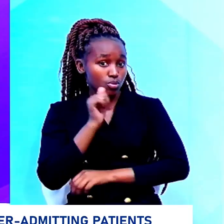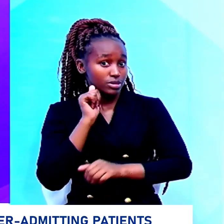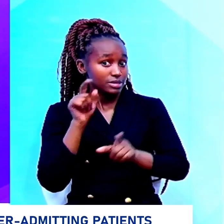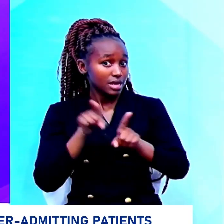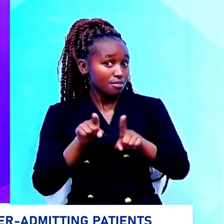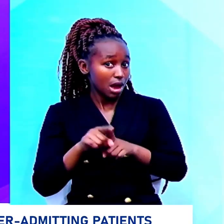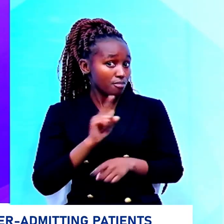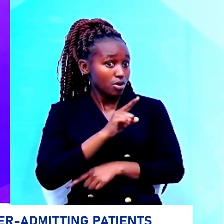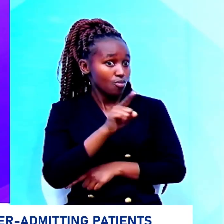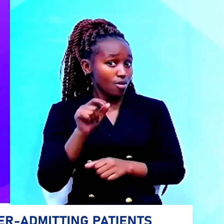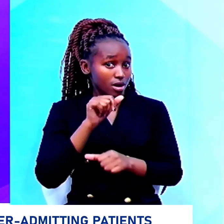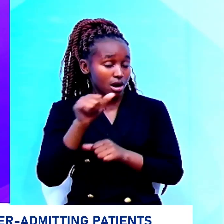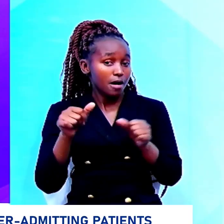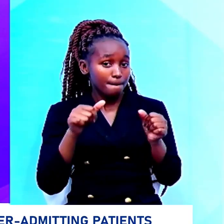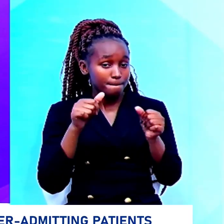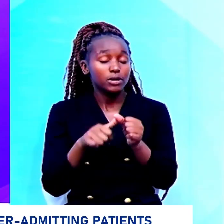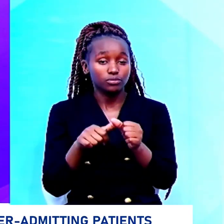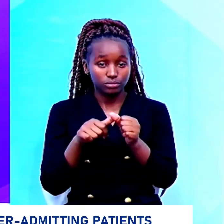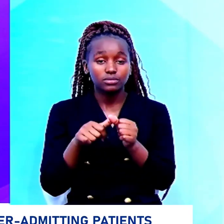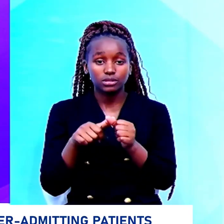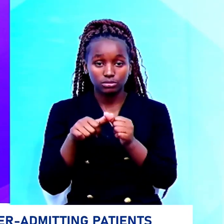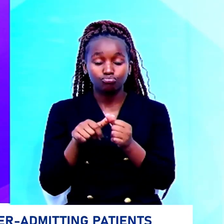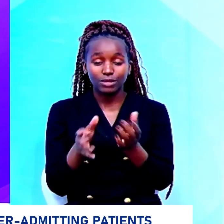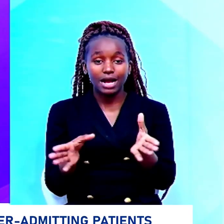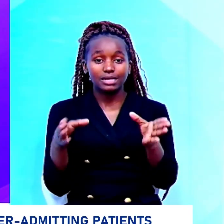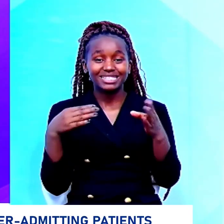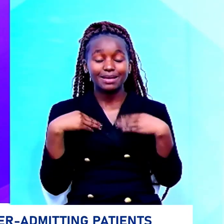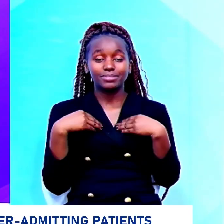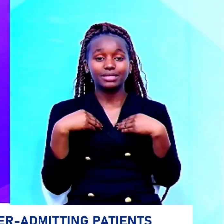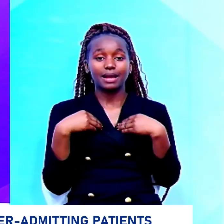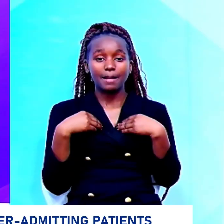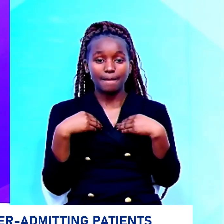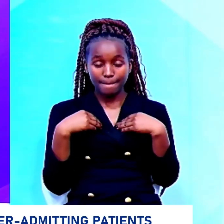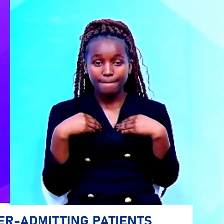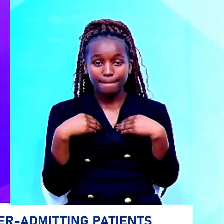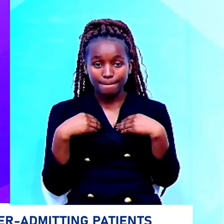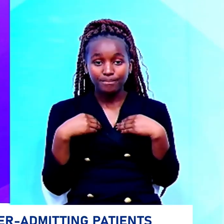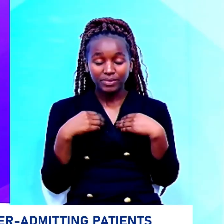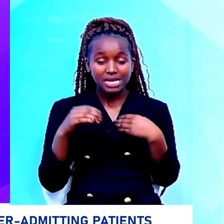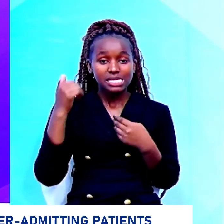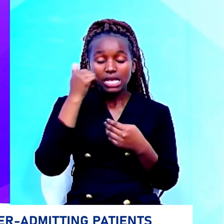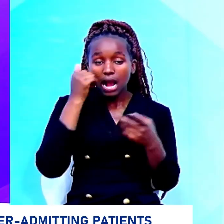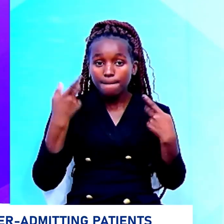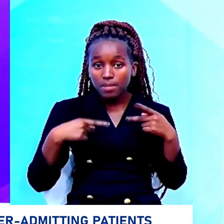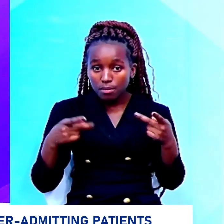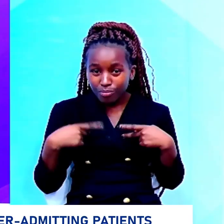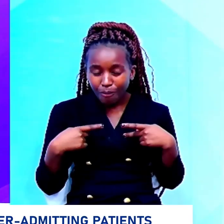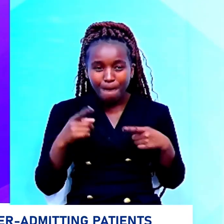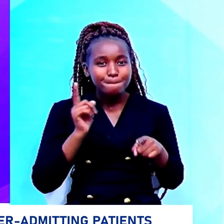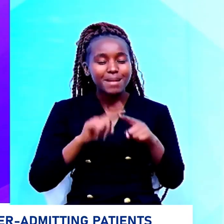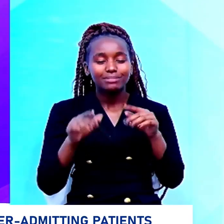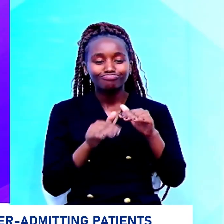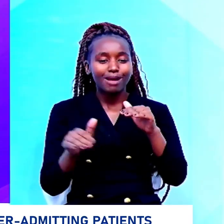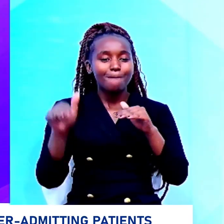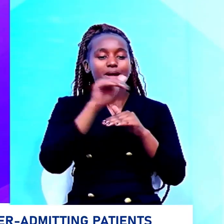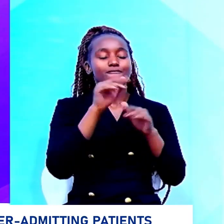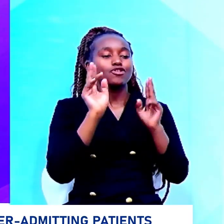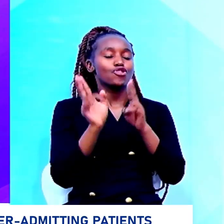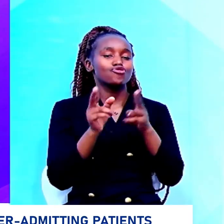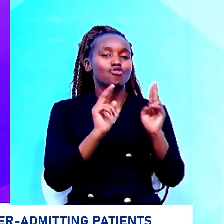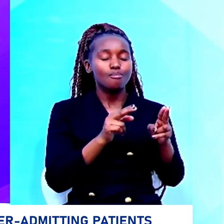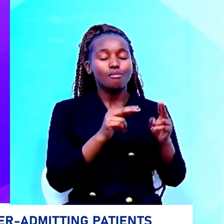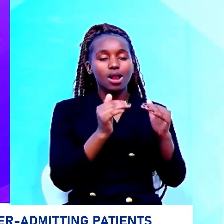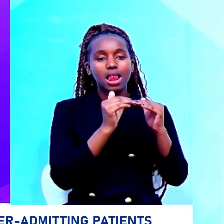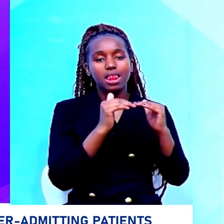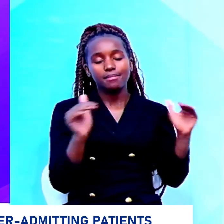cautioning them against admitting patients beyond their designated capacity for the day.